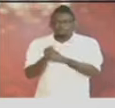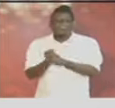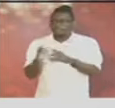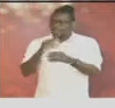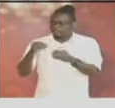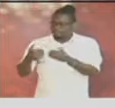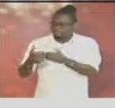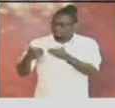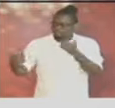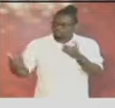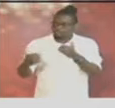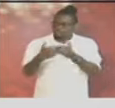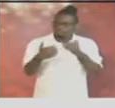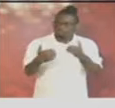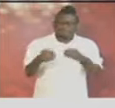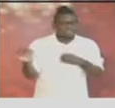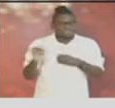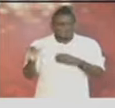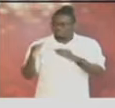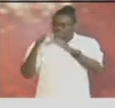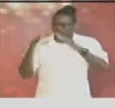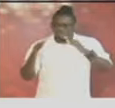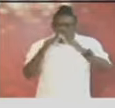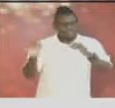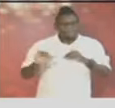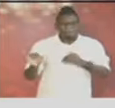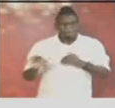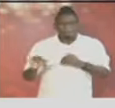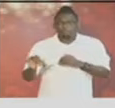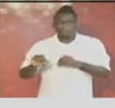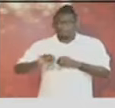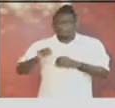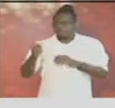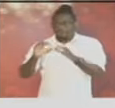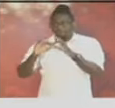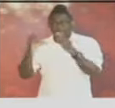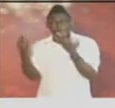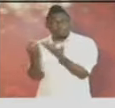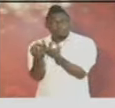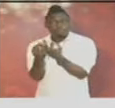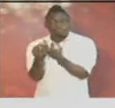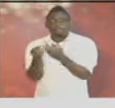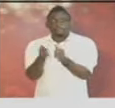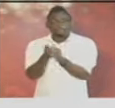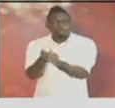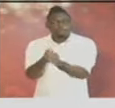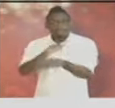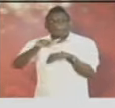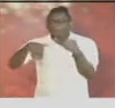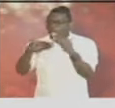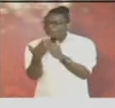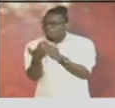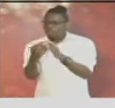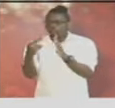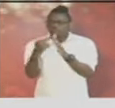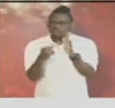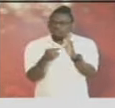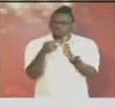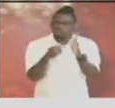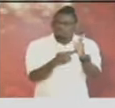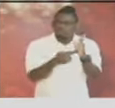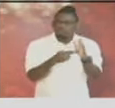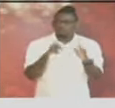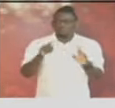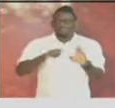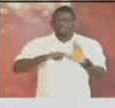home. And the other members of the family following the precautionary measures, and if any symptoms develop, you reach out to your